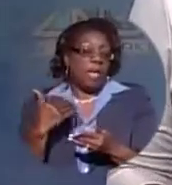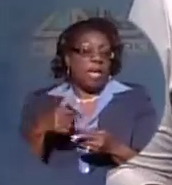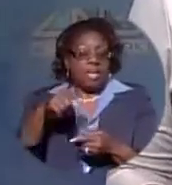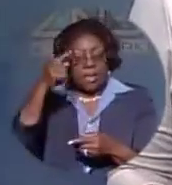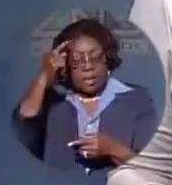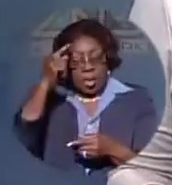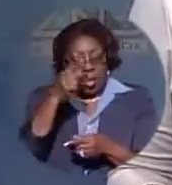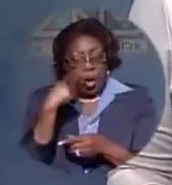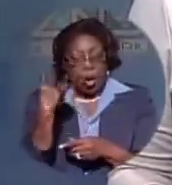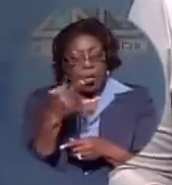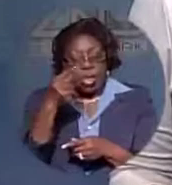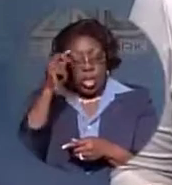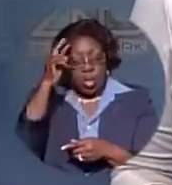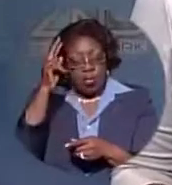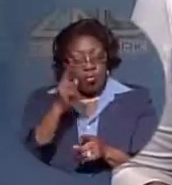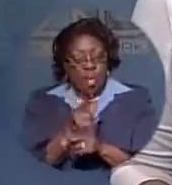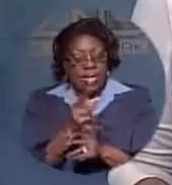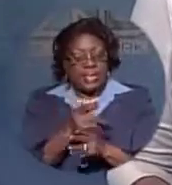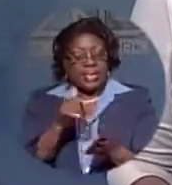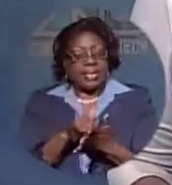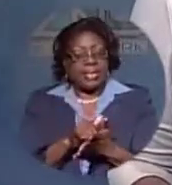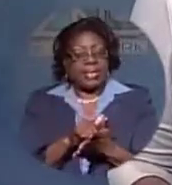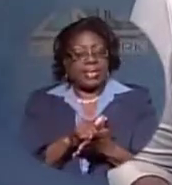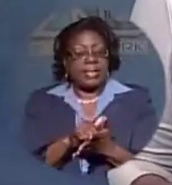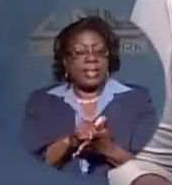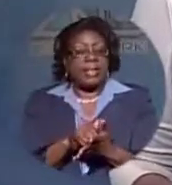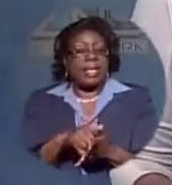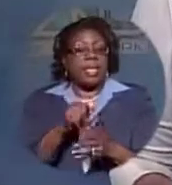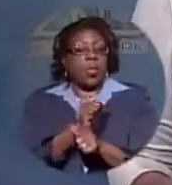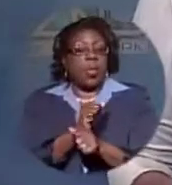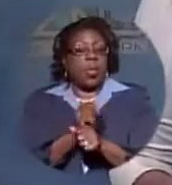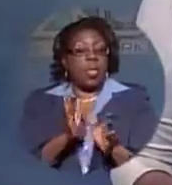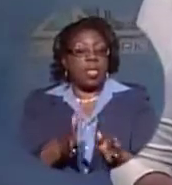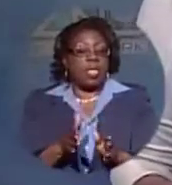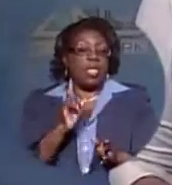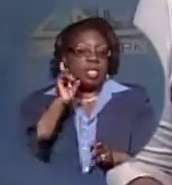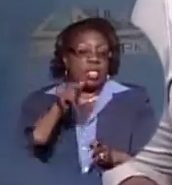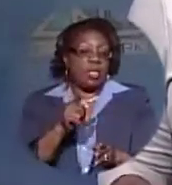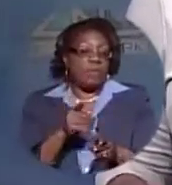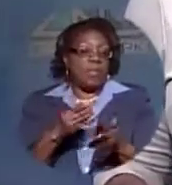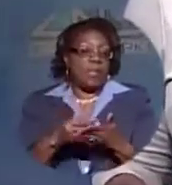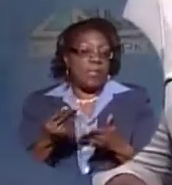the voluntary separation of 400 BTC employees.